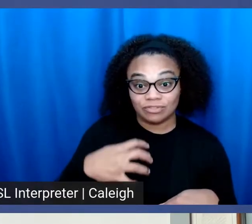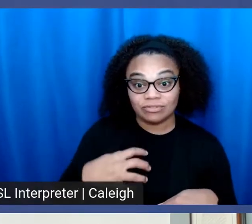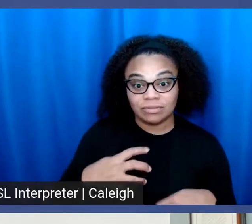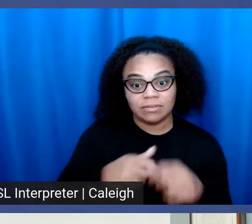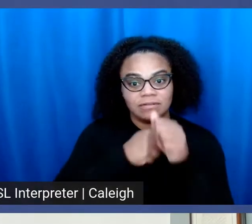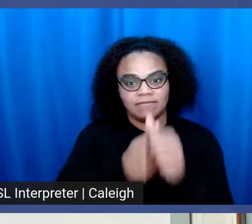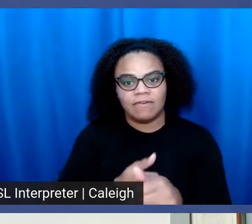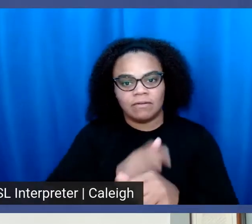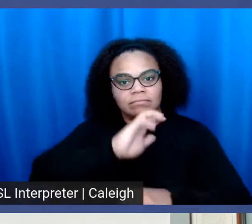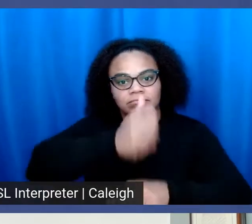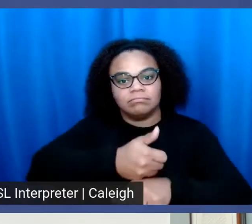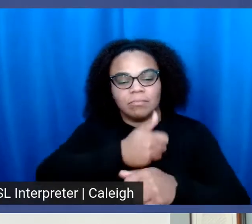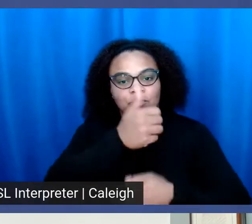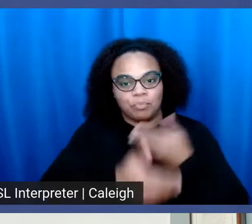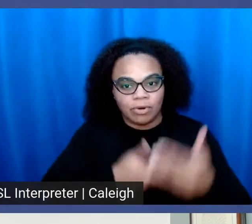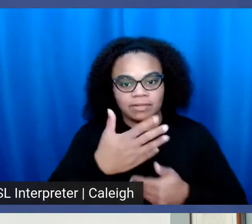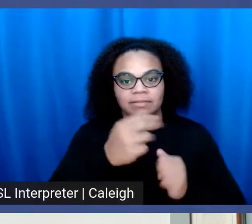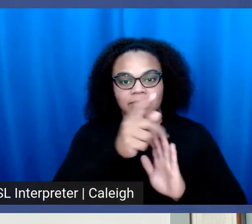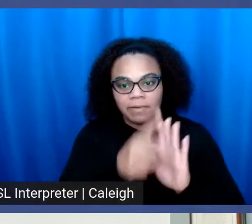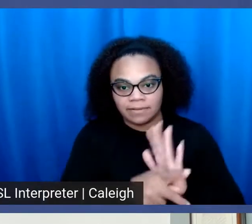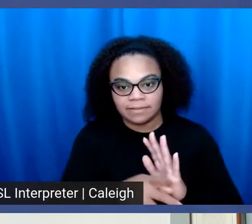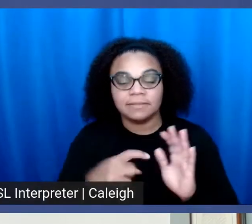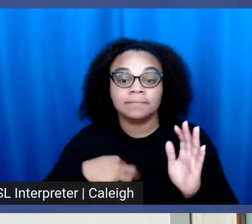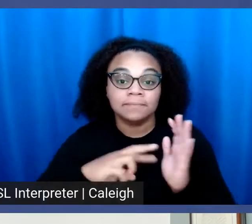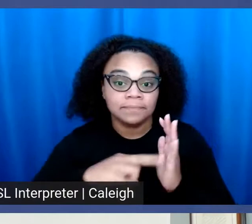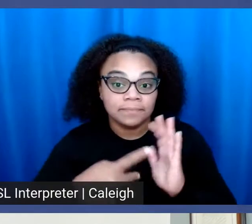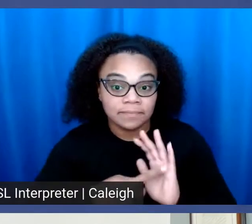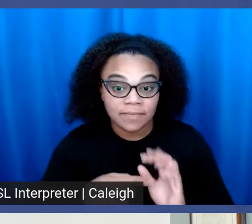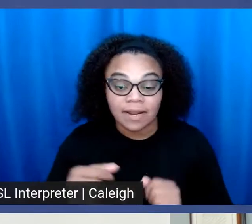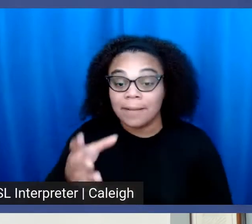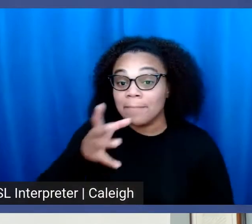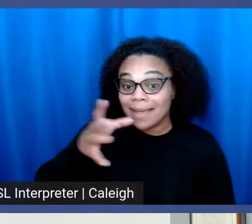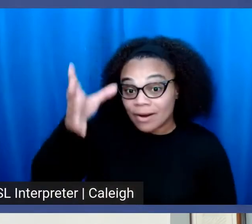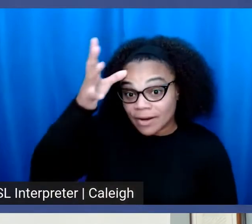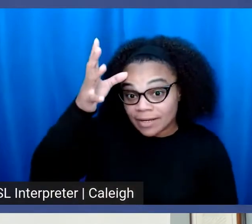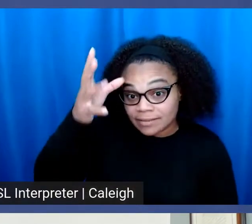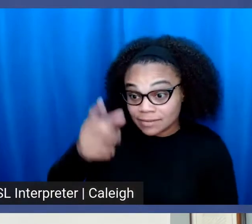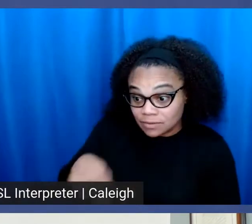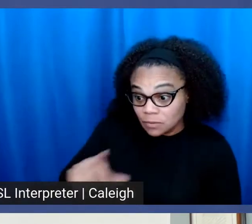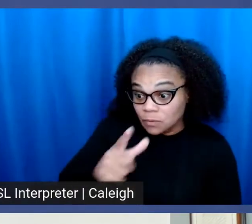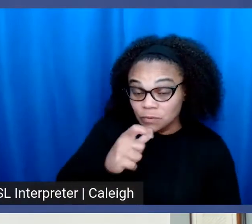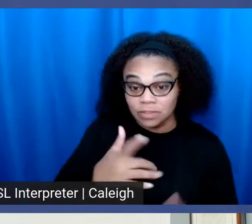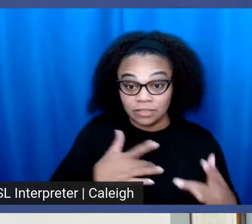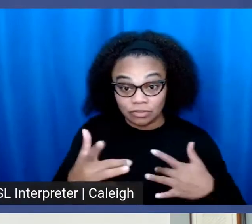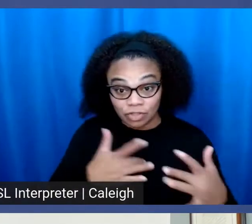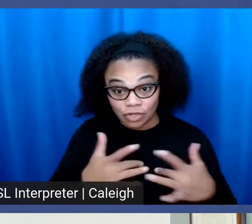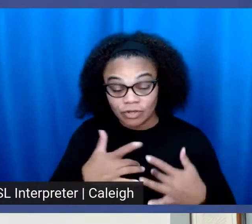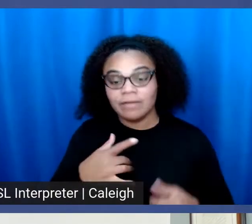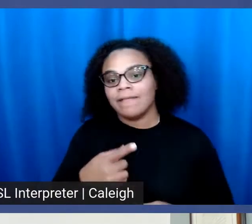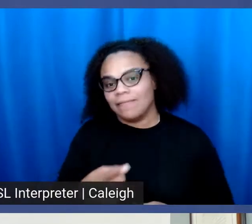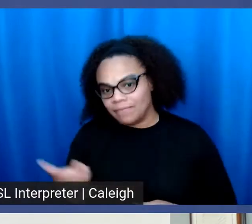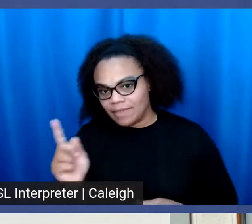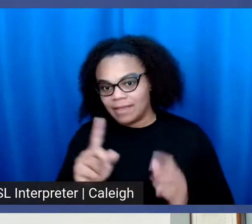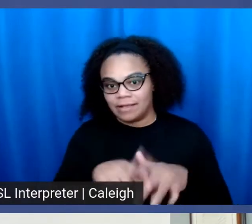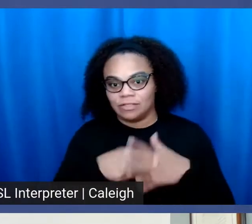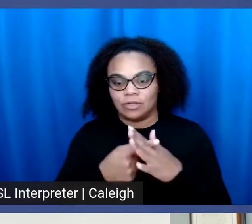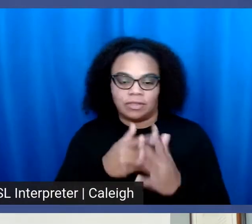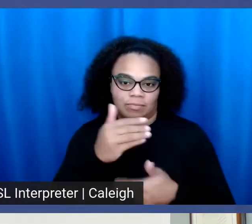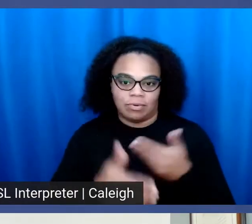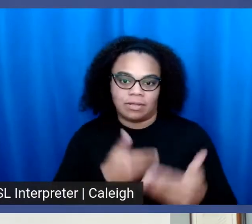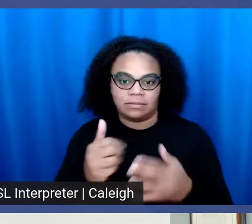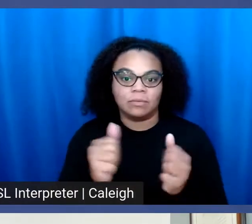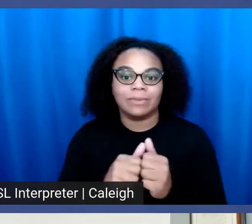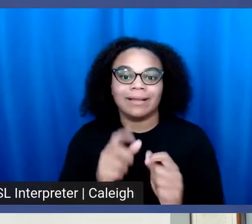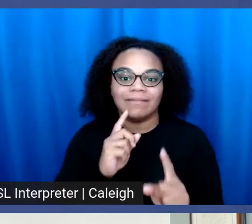process and policy. And by that, I mean the parent or parents who were concerned about those books began the process with a